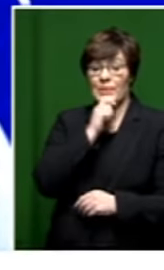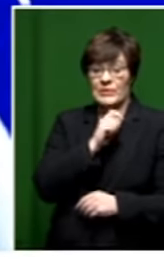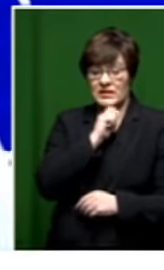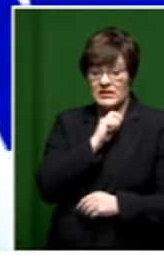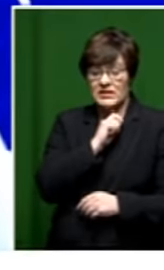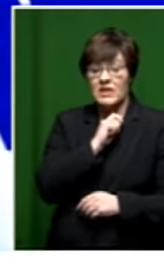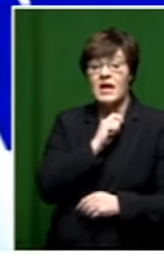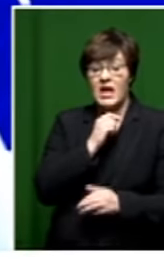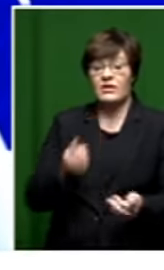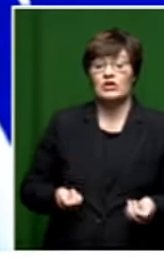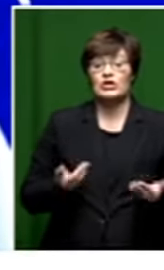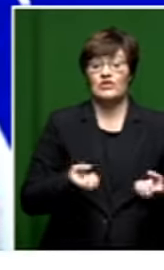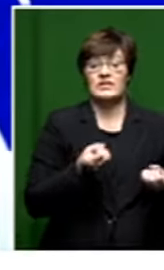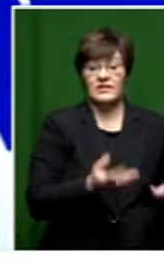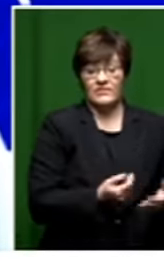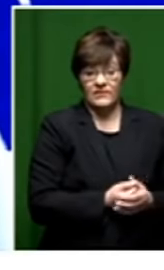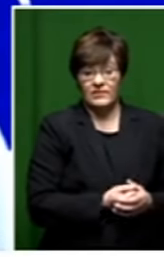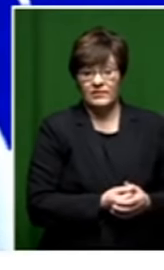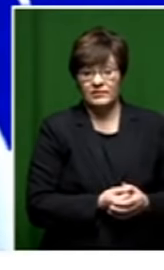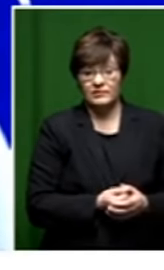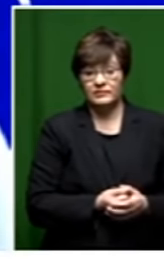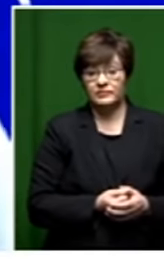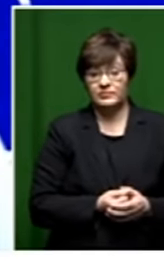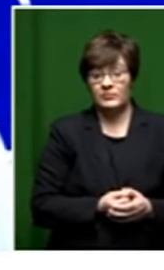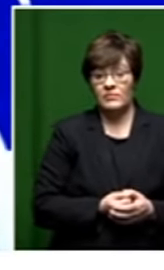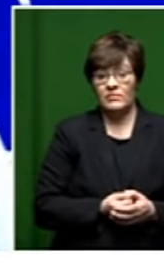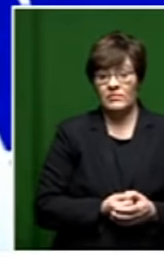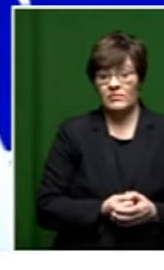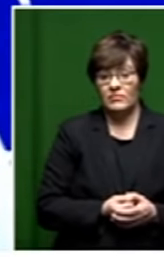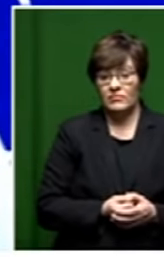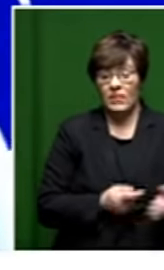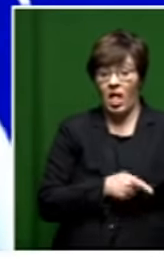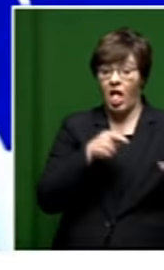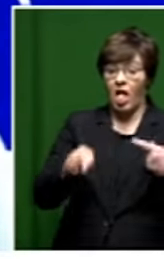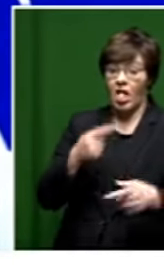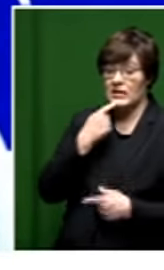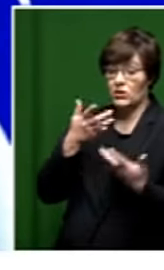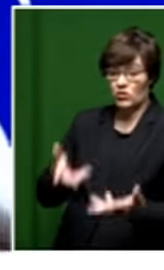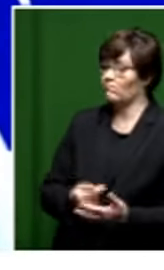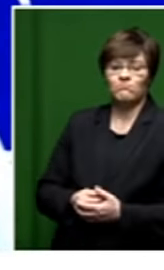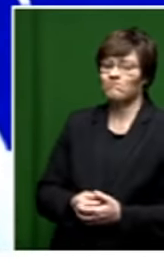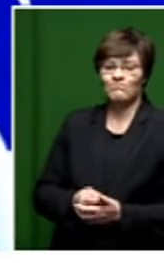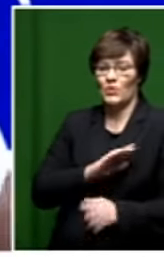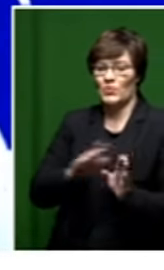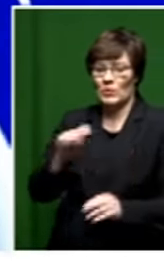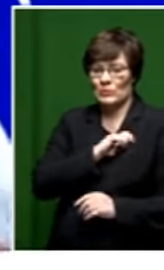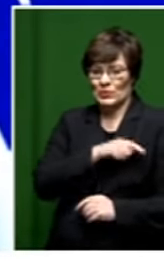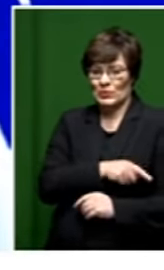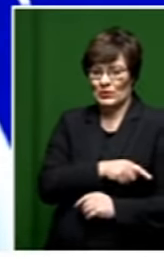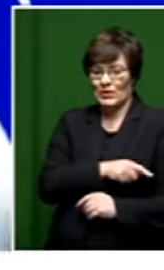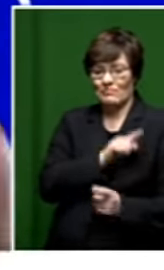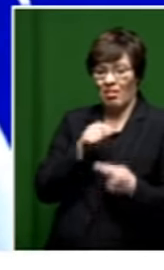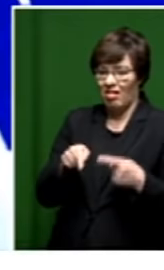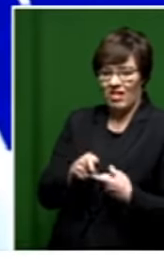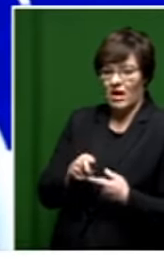when they render those services is actually not as per the allegations. So we found that the allegations that were